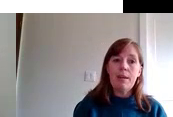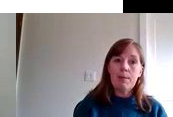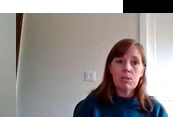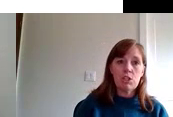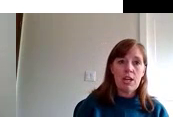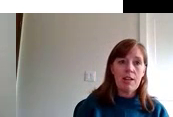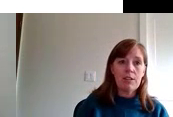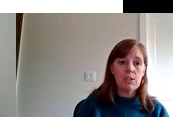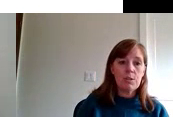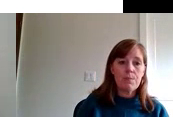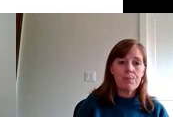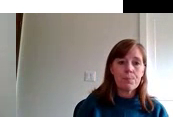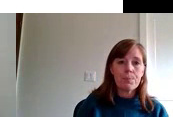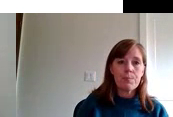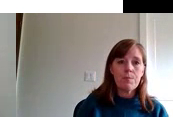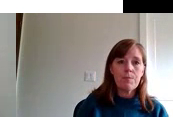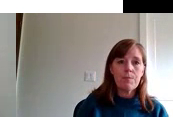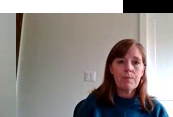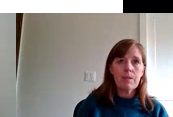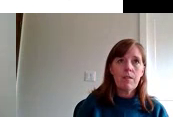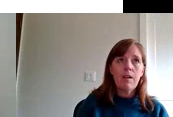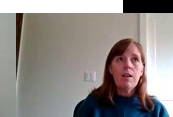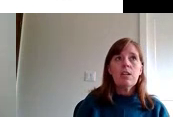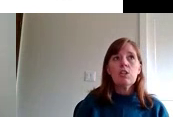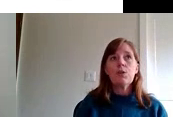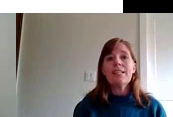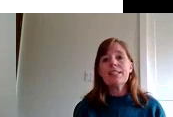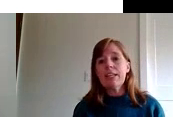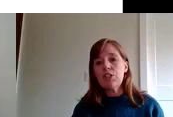do, and that becomes a challenge.